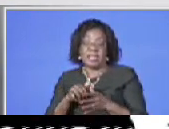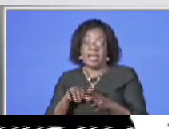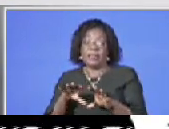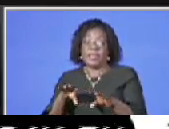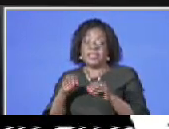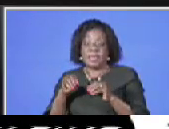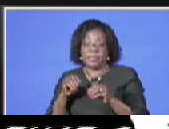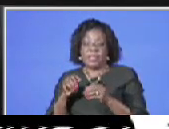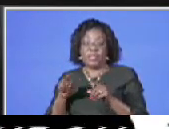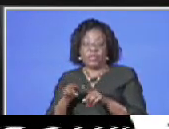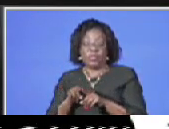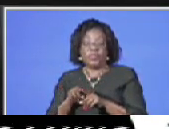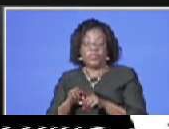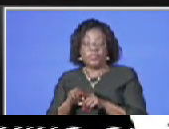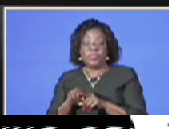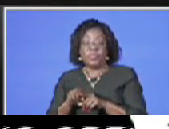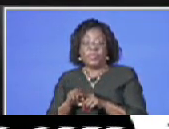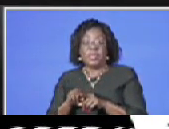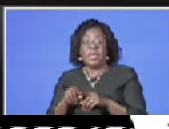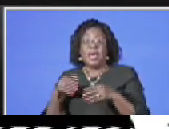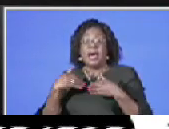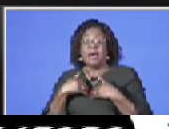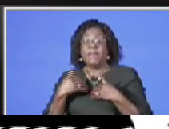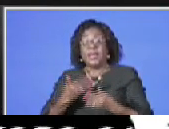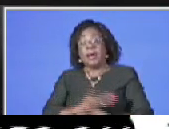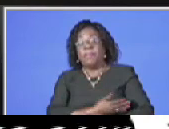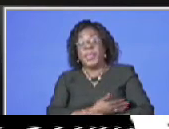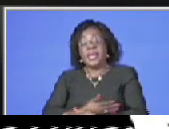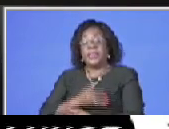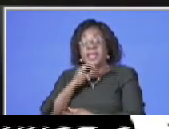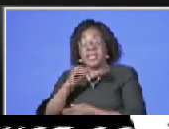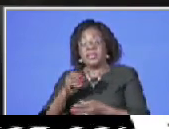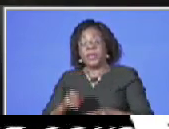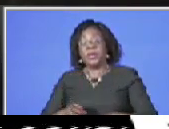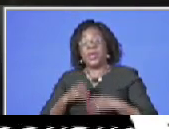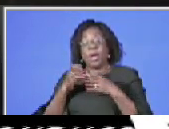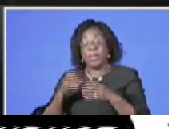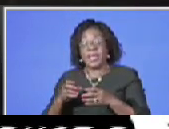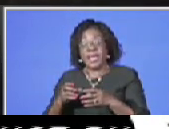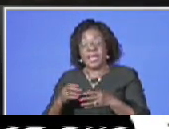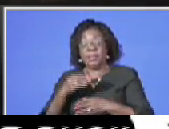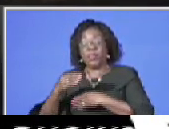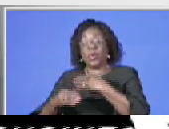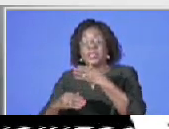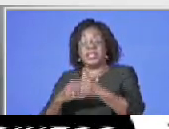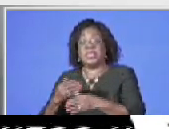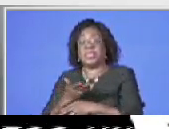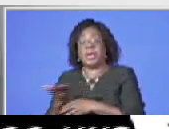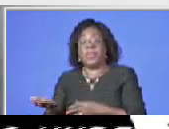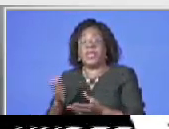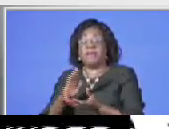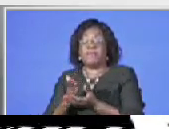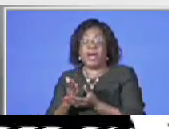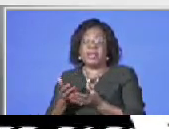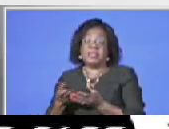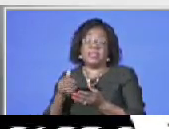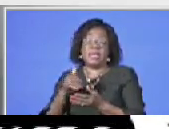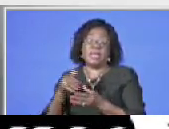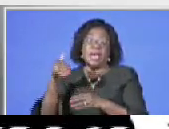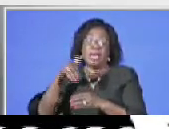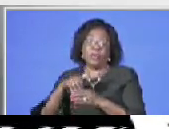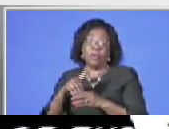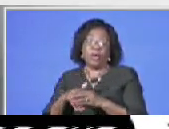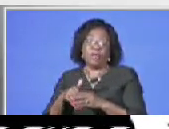either. Conception is a very complicated process. There are many factors that are involved with being able to